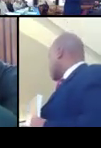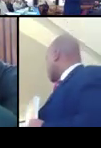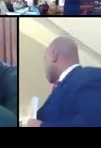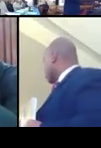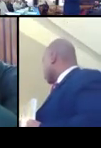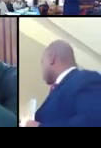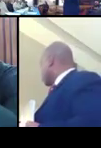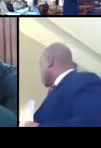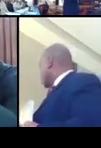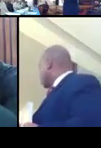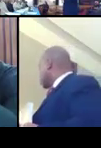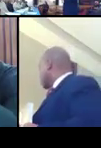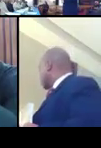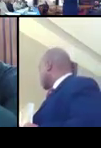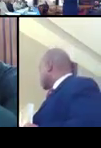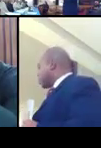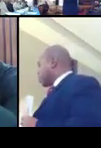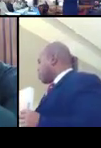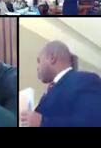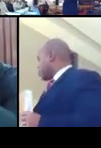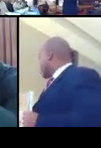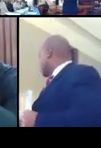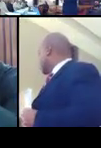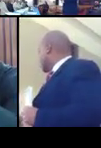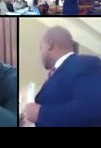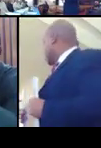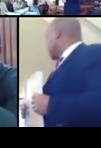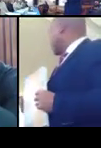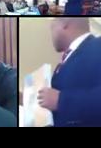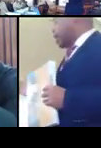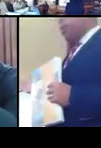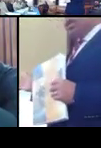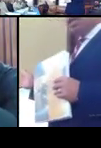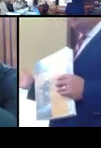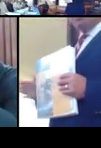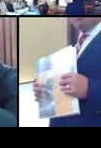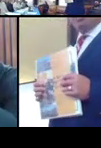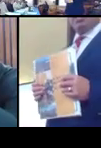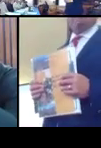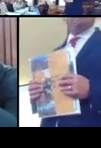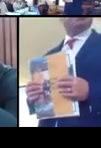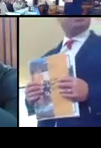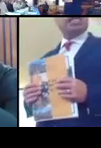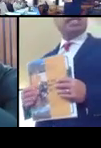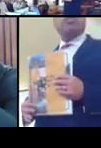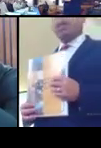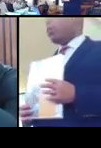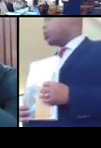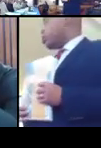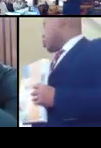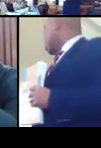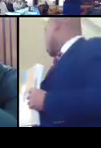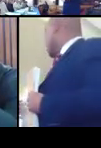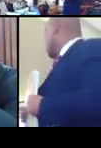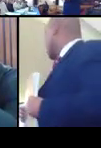The engagement, and we're going to go through several of these, and you'll hear from one presentation. We have different standard engagement, focused engagement,